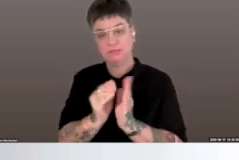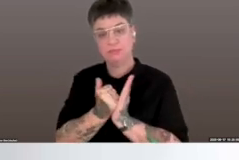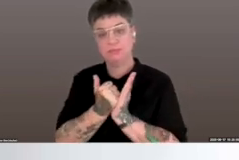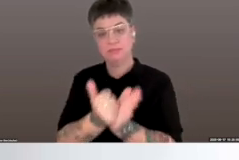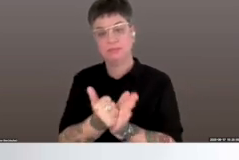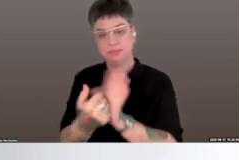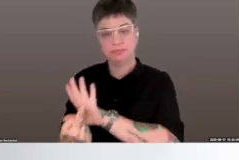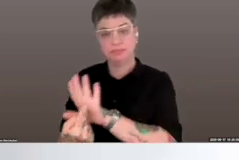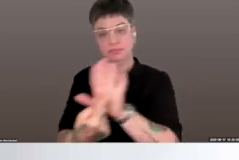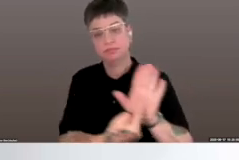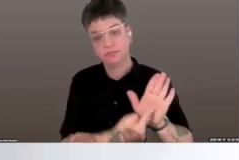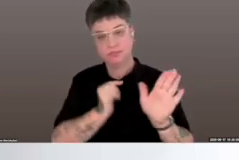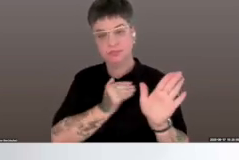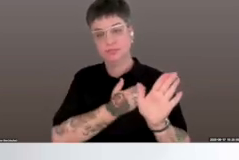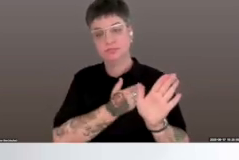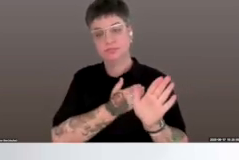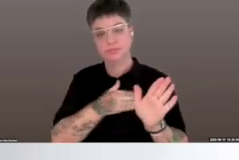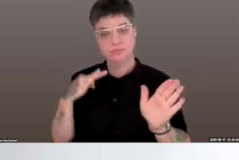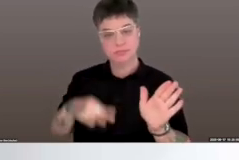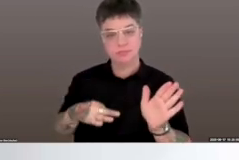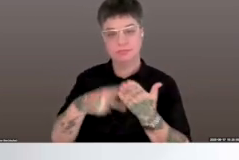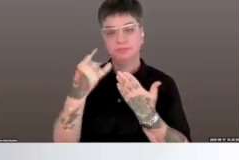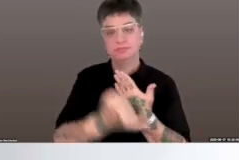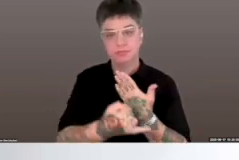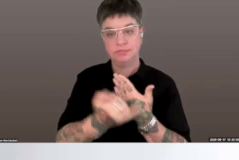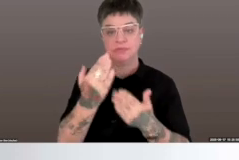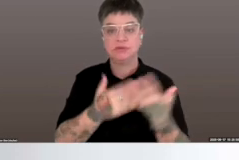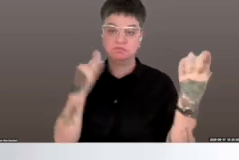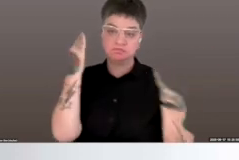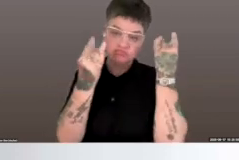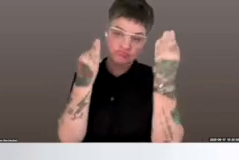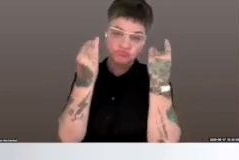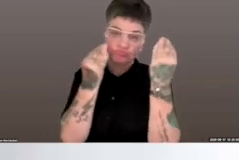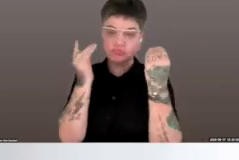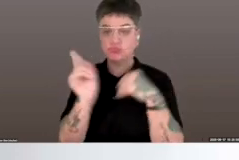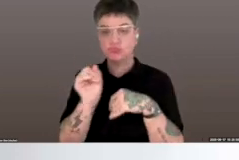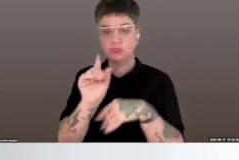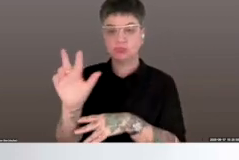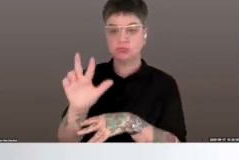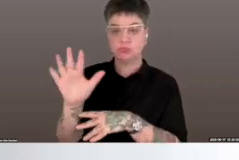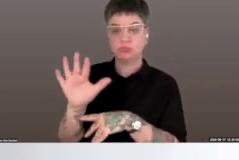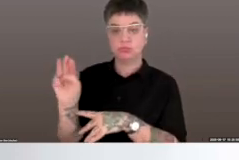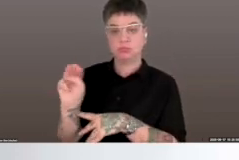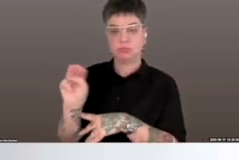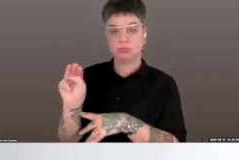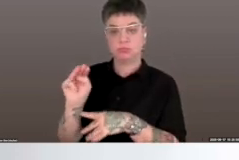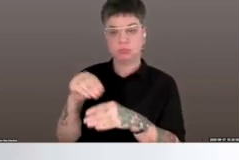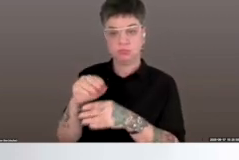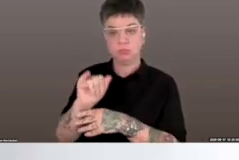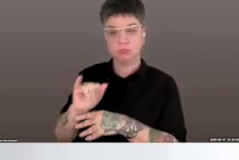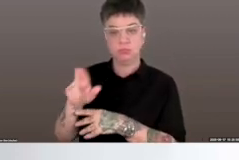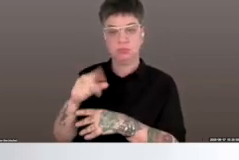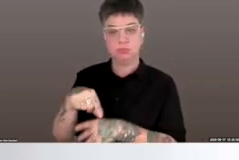incentive projects, some thoughts on where some of that 35 million in air quality